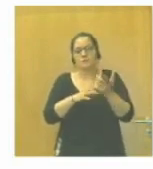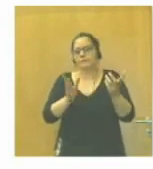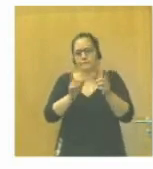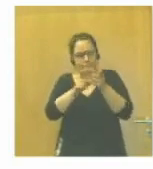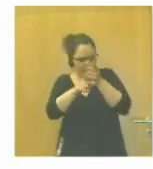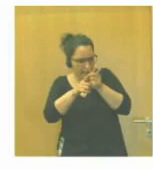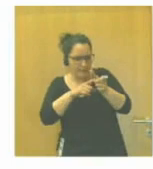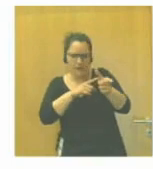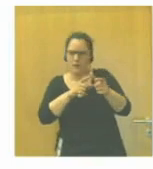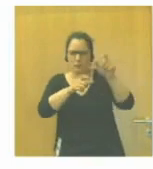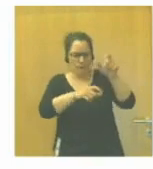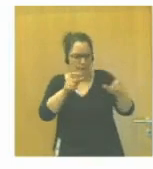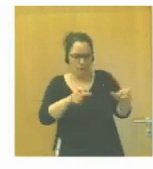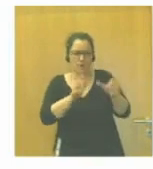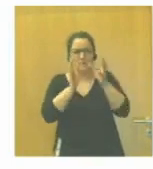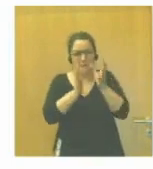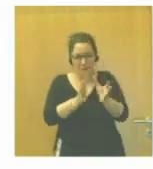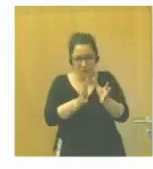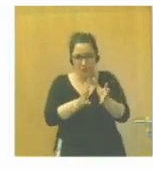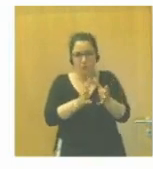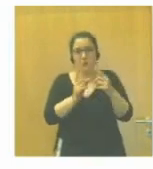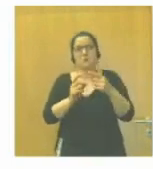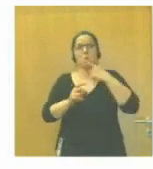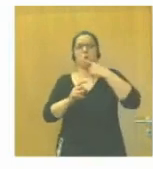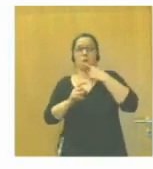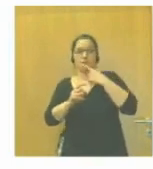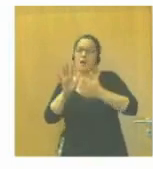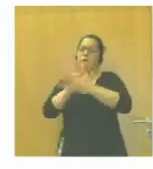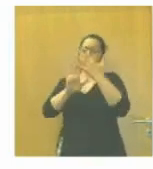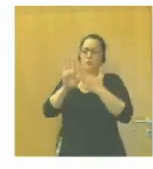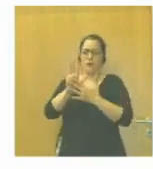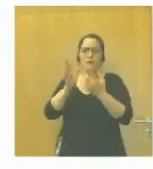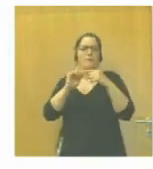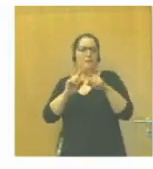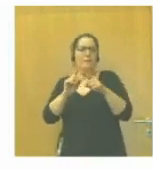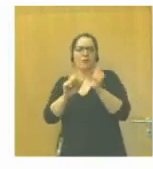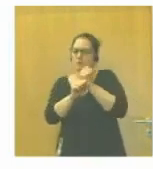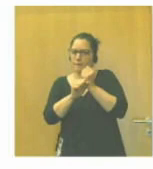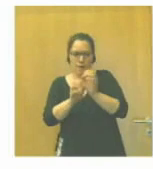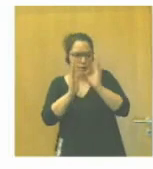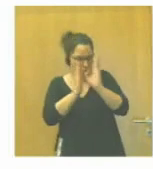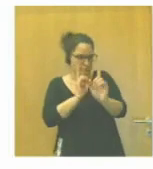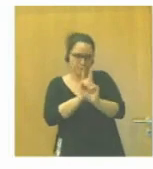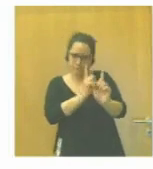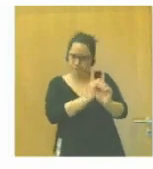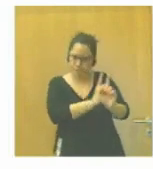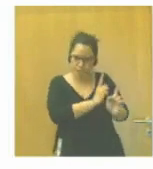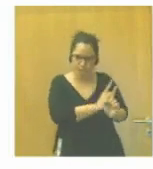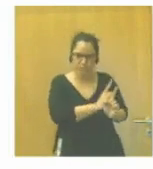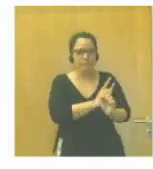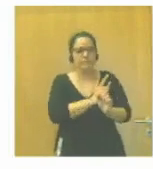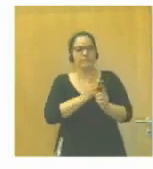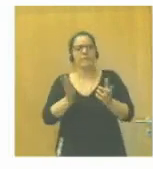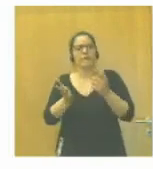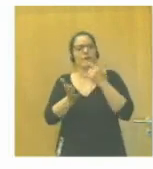ultimately impacted change. Another example is in Israel, there's mandatory army service post high school. So kids 18 enter